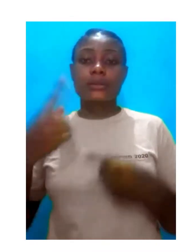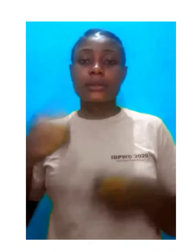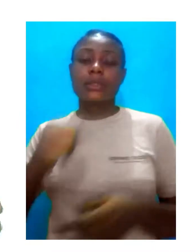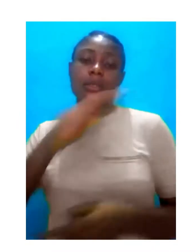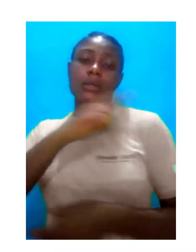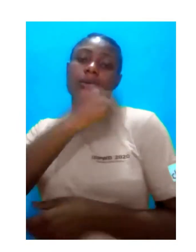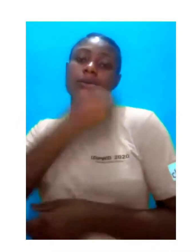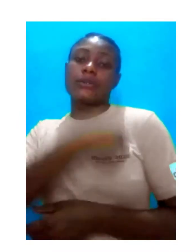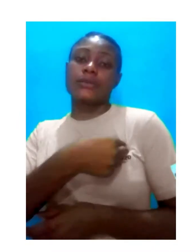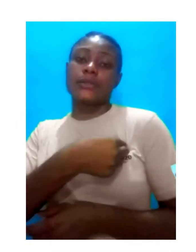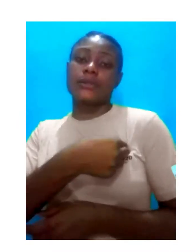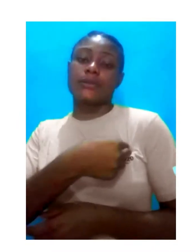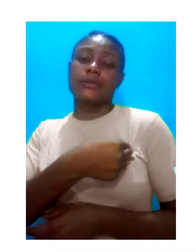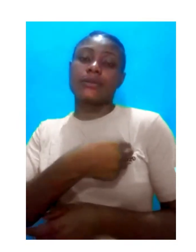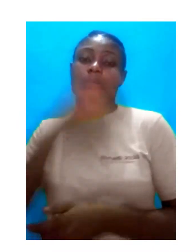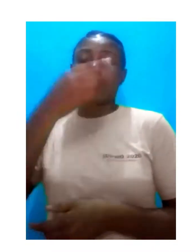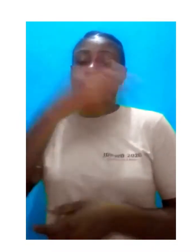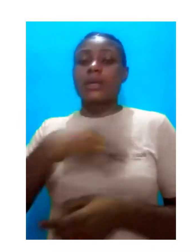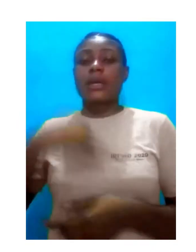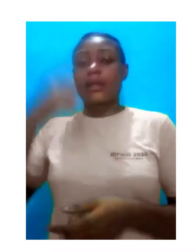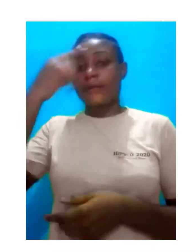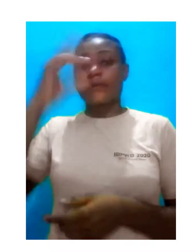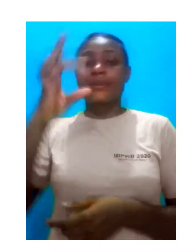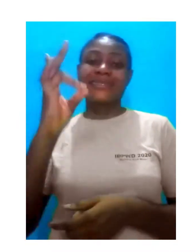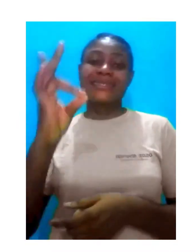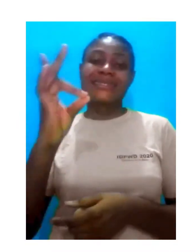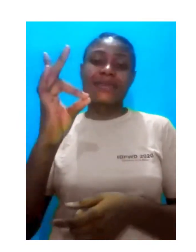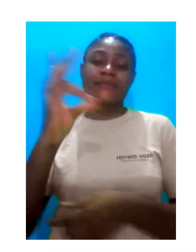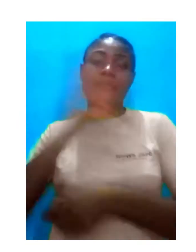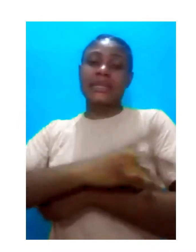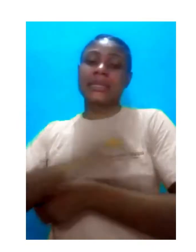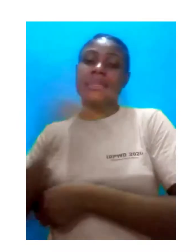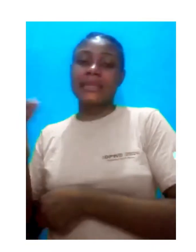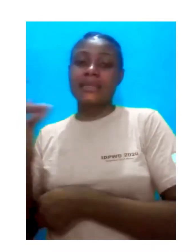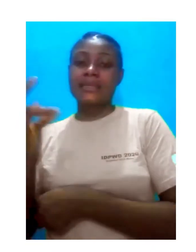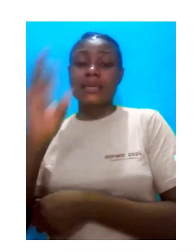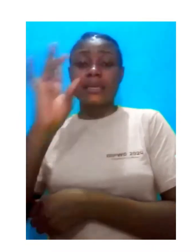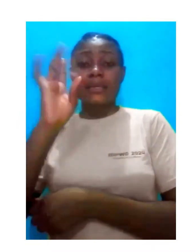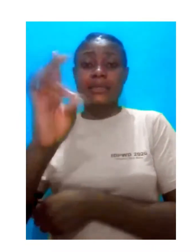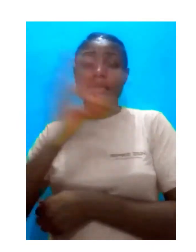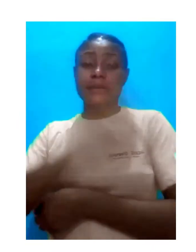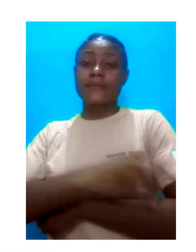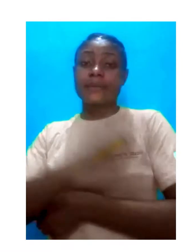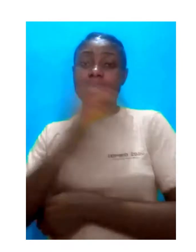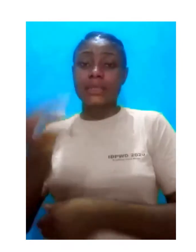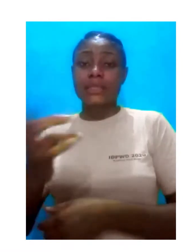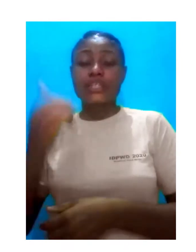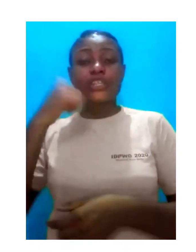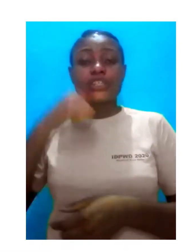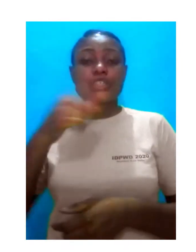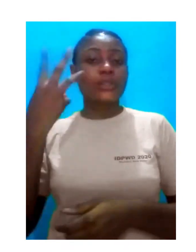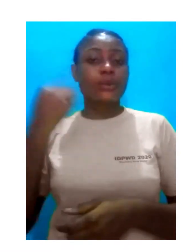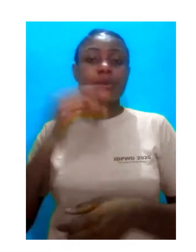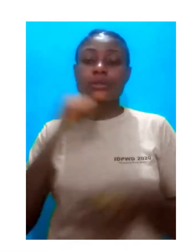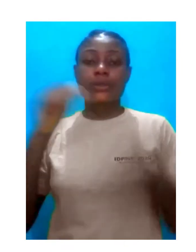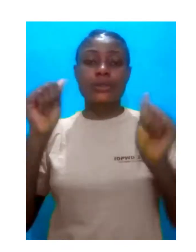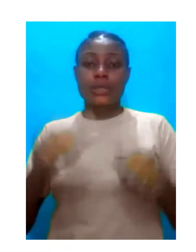right, so they took her to the hospital, and for 7 days,